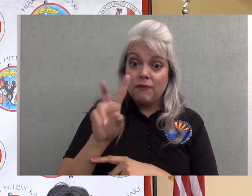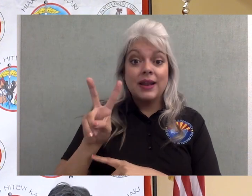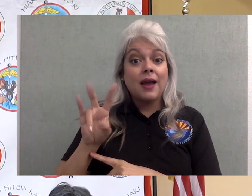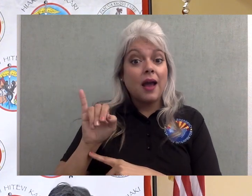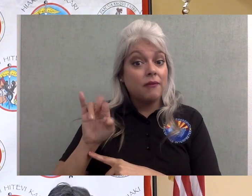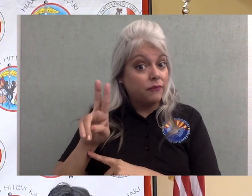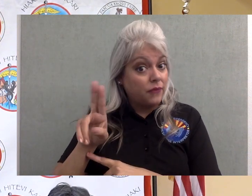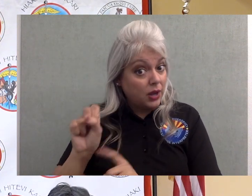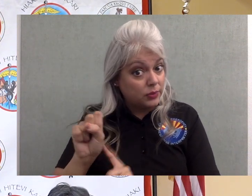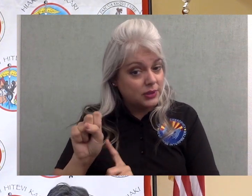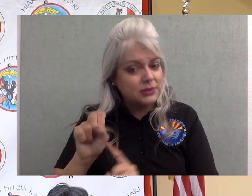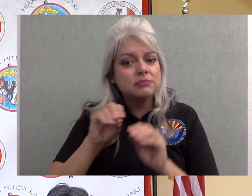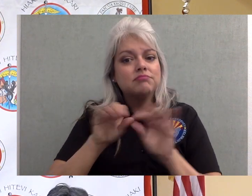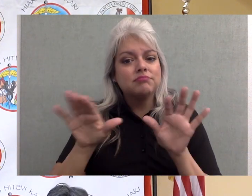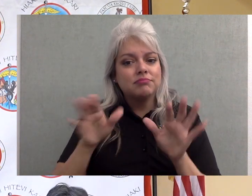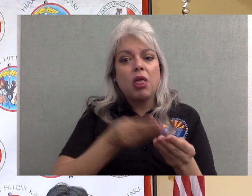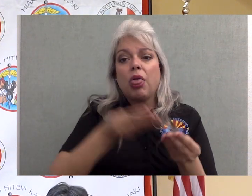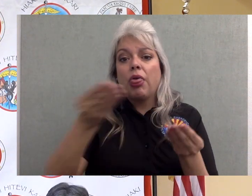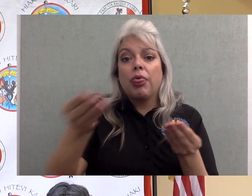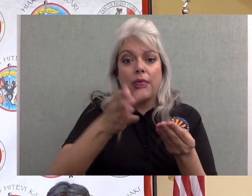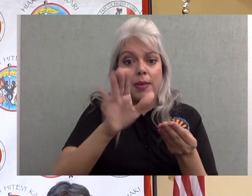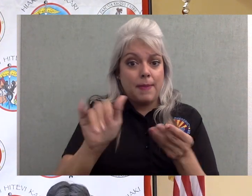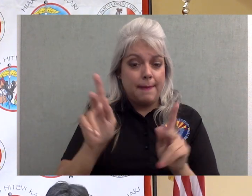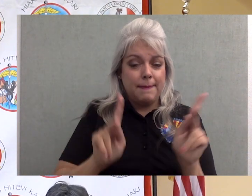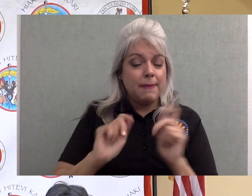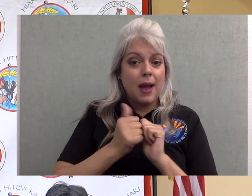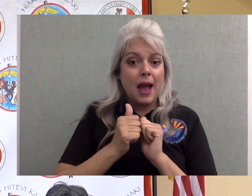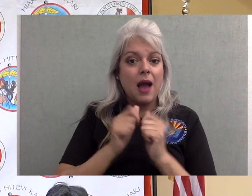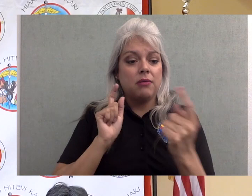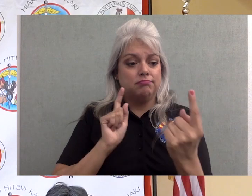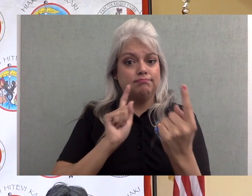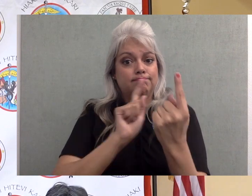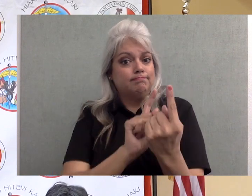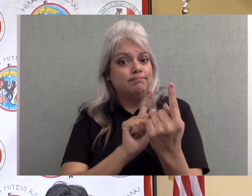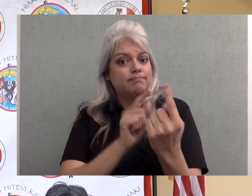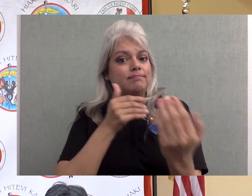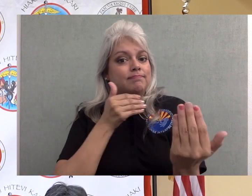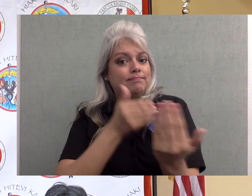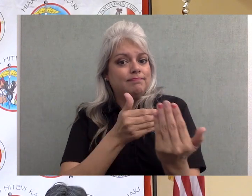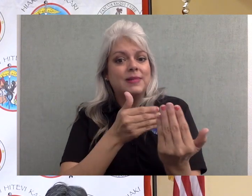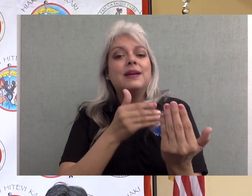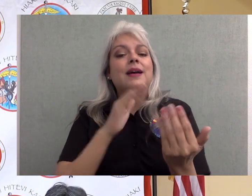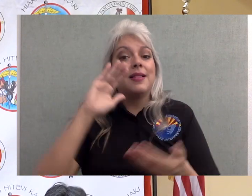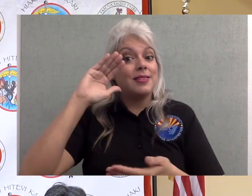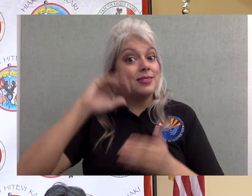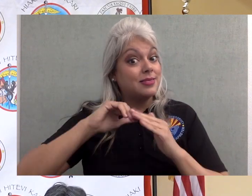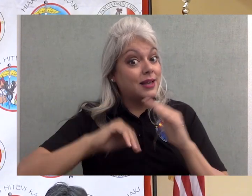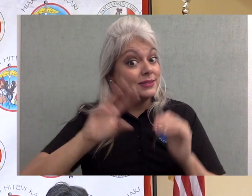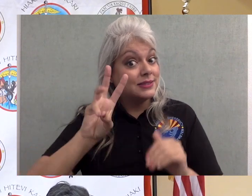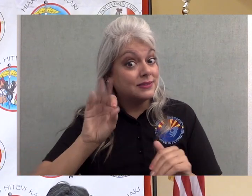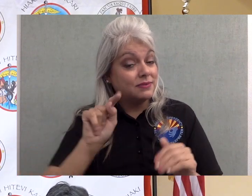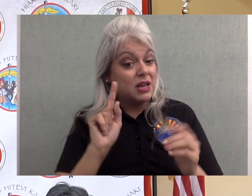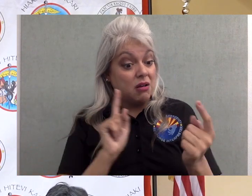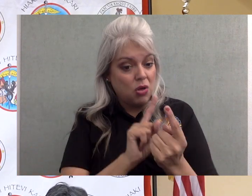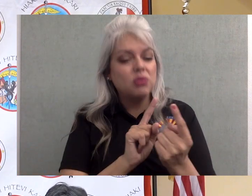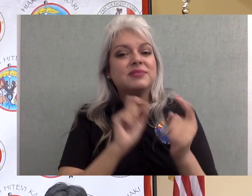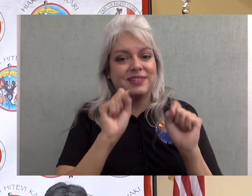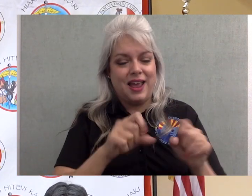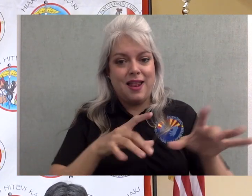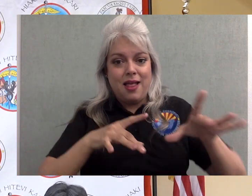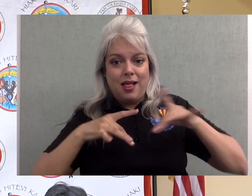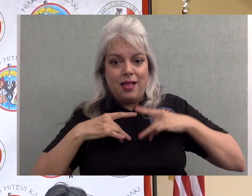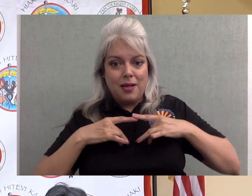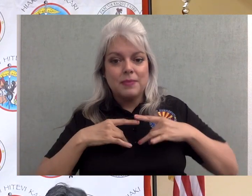okay, but between people who are in close contact with one another less than 6 feet. The respiratory droplets that are produced